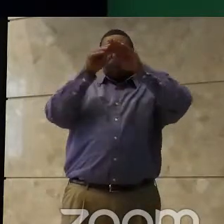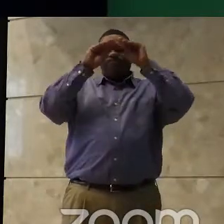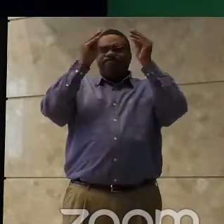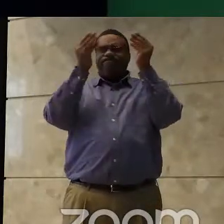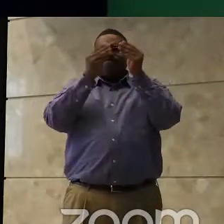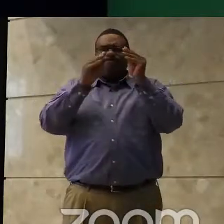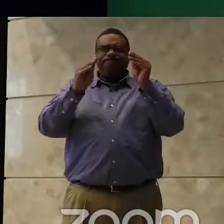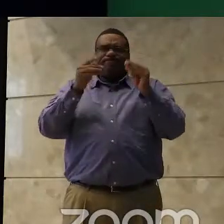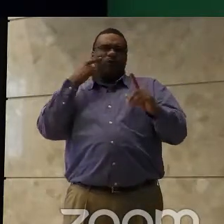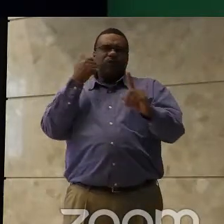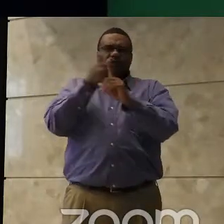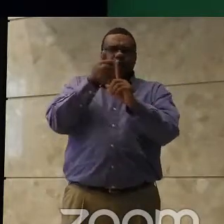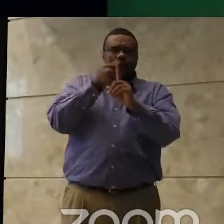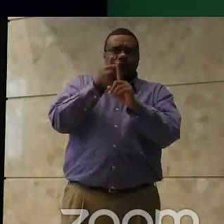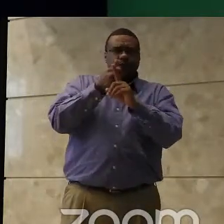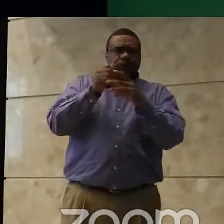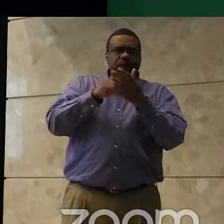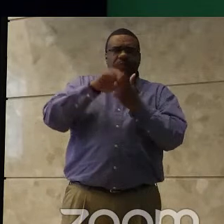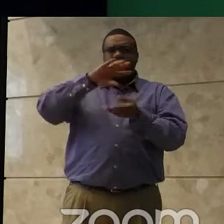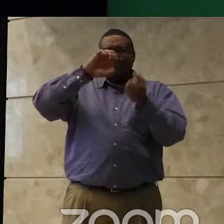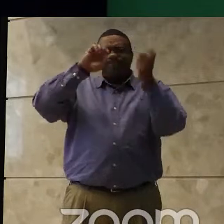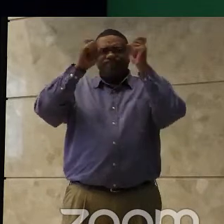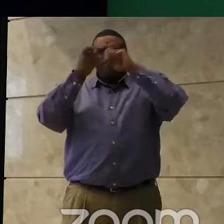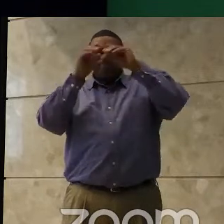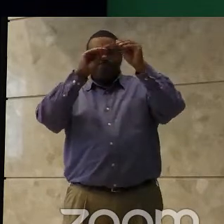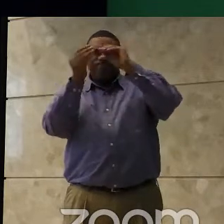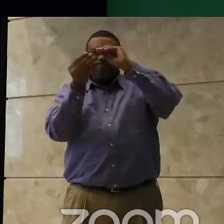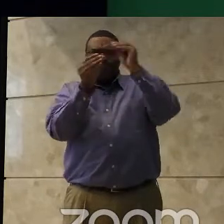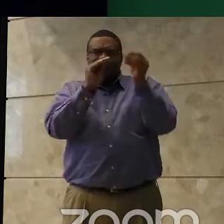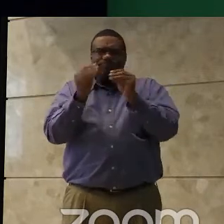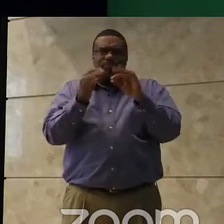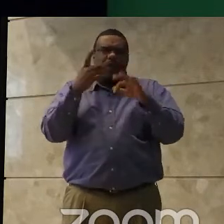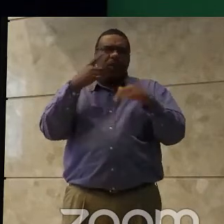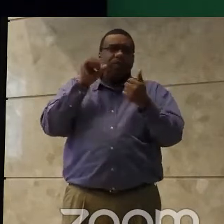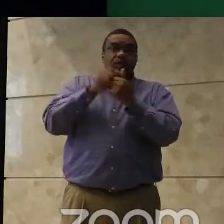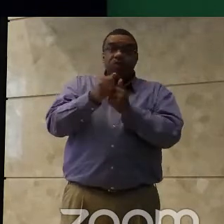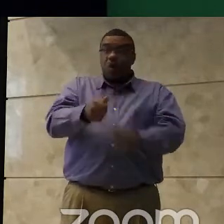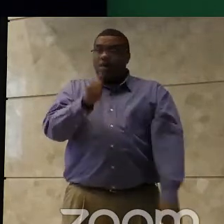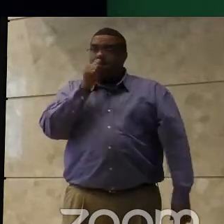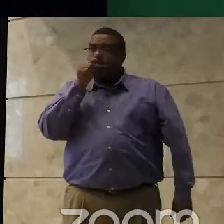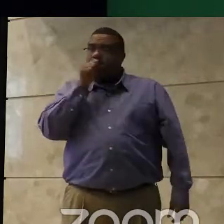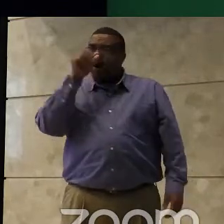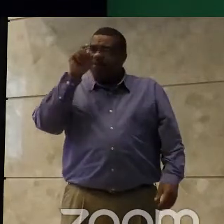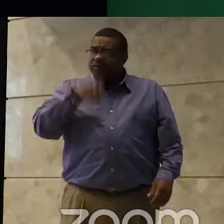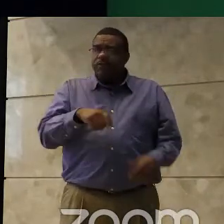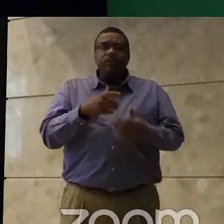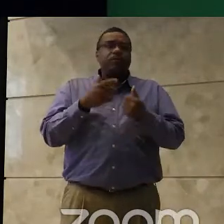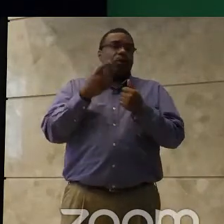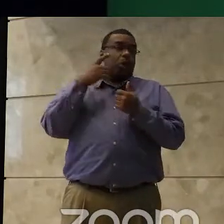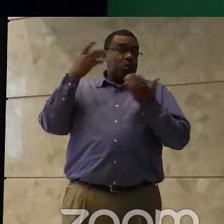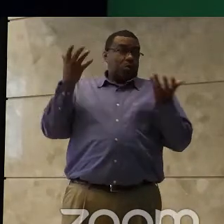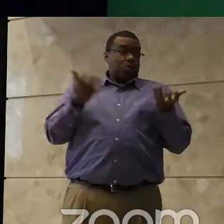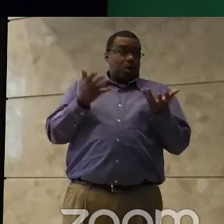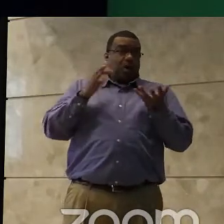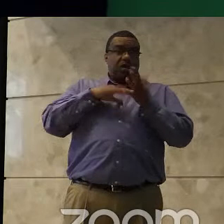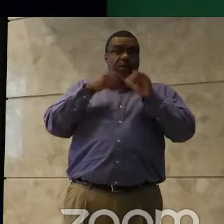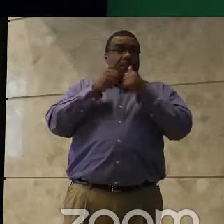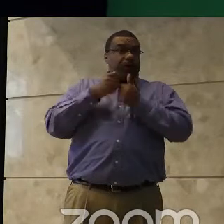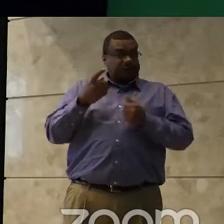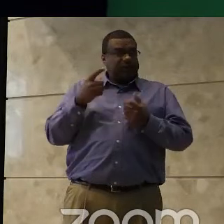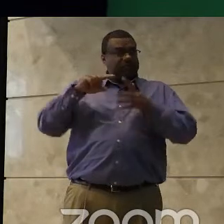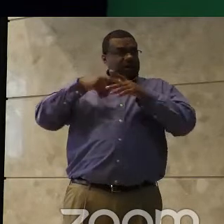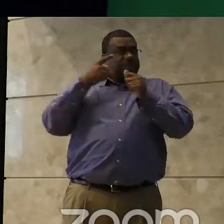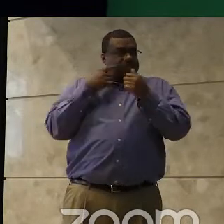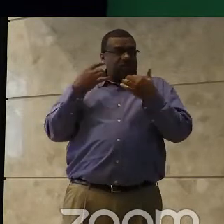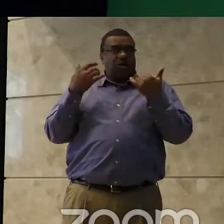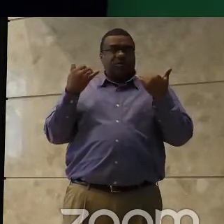public self. Sculpt it into the shape of your most private need. Here on the pulse of this new day, you may have